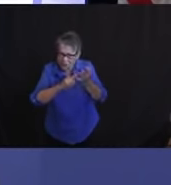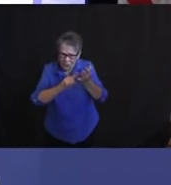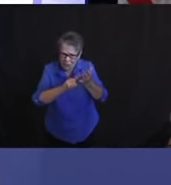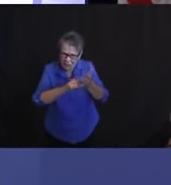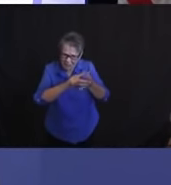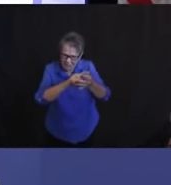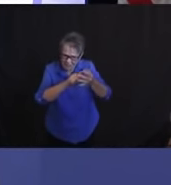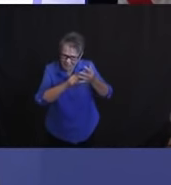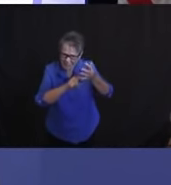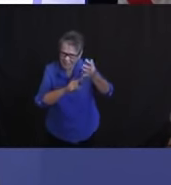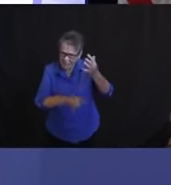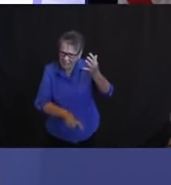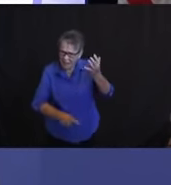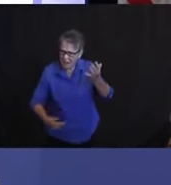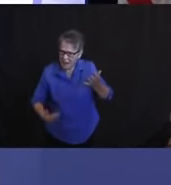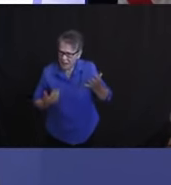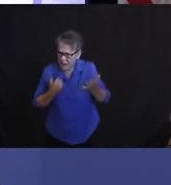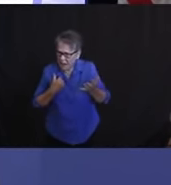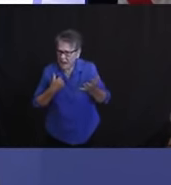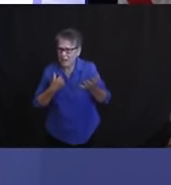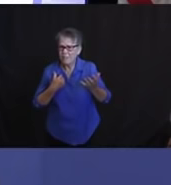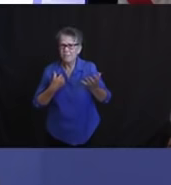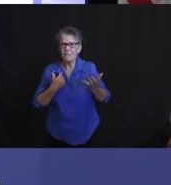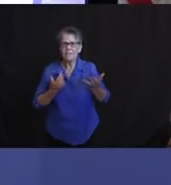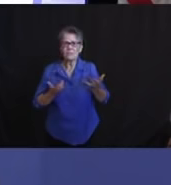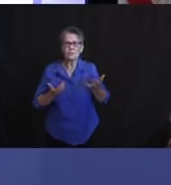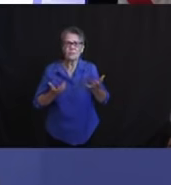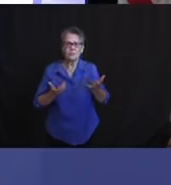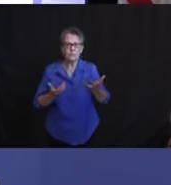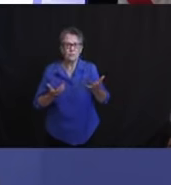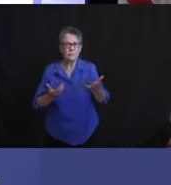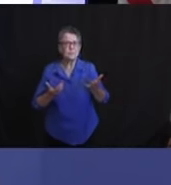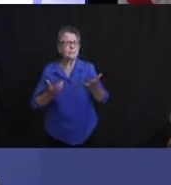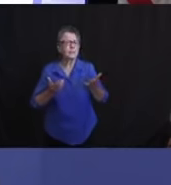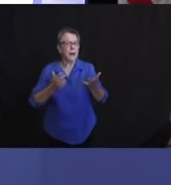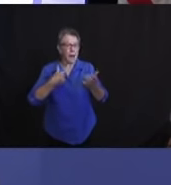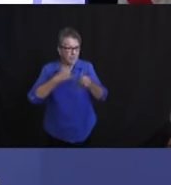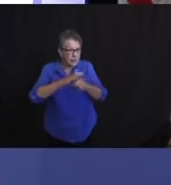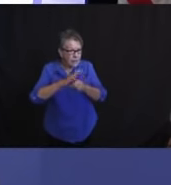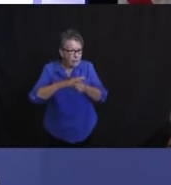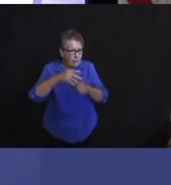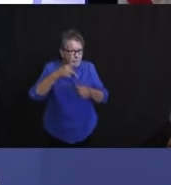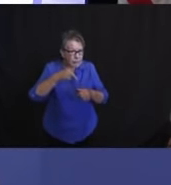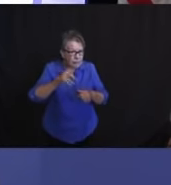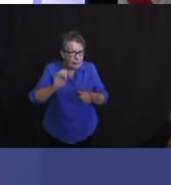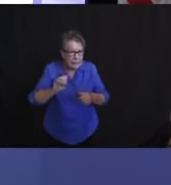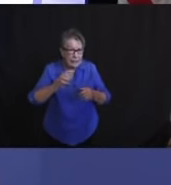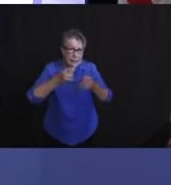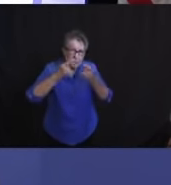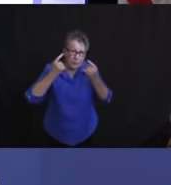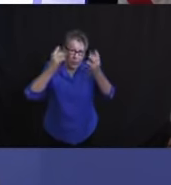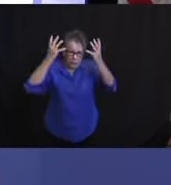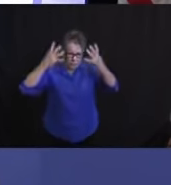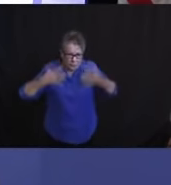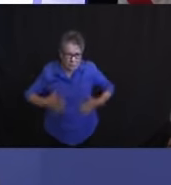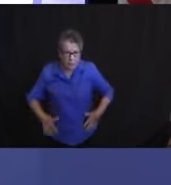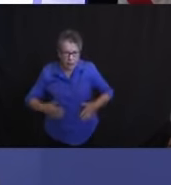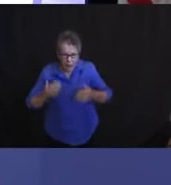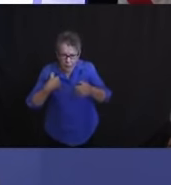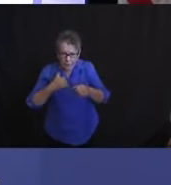We look at their PPE. And we know both at the hospital and at the long-term care